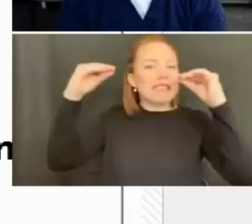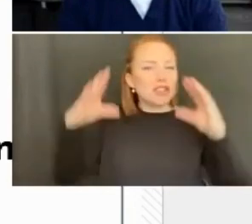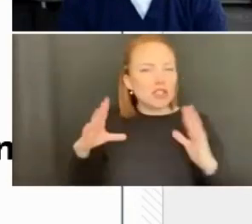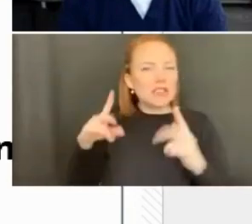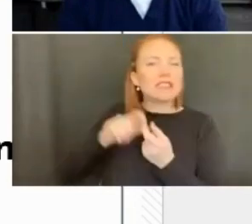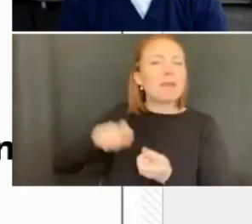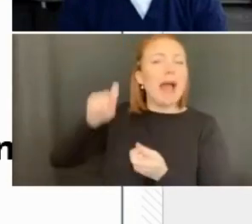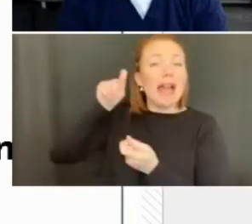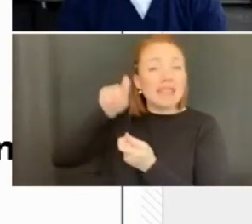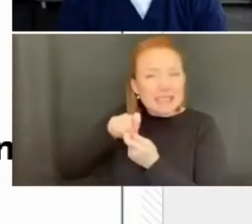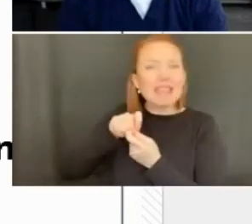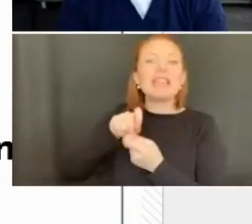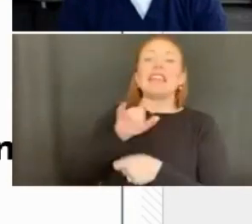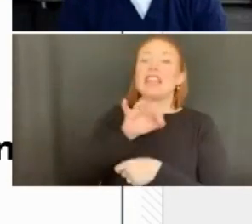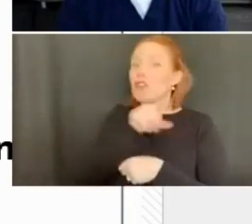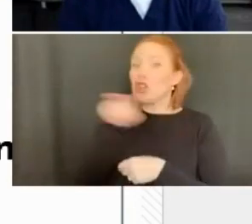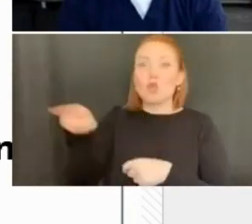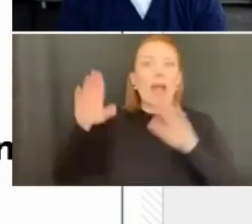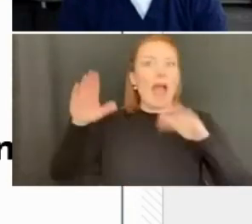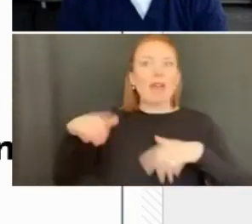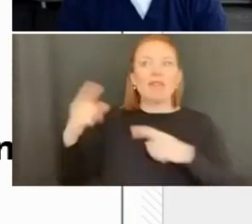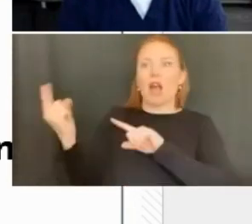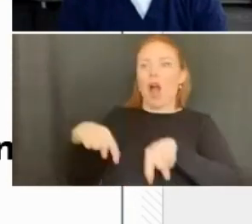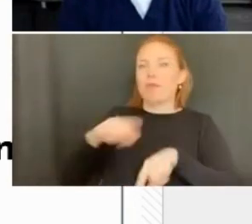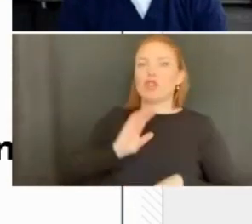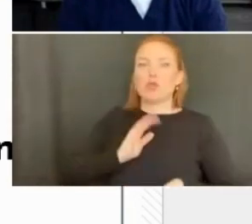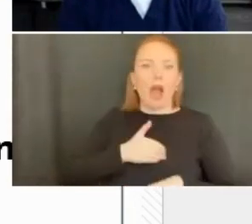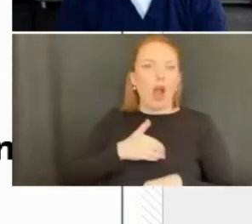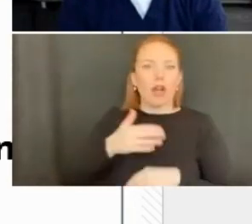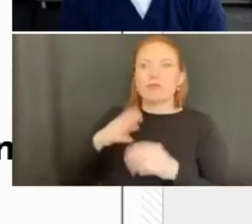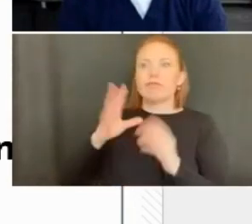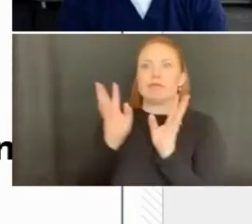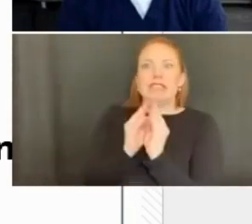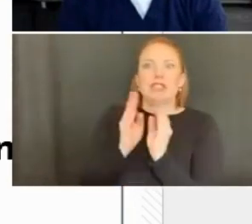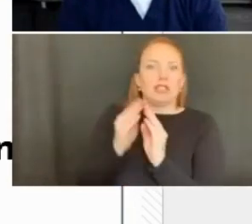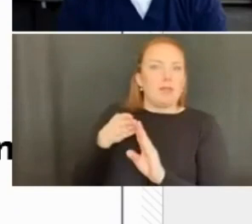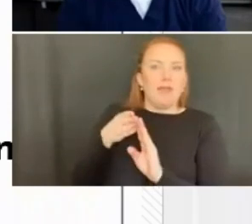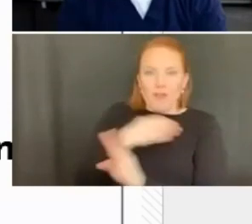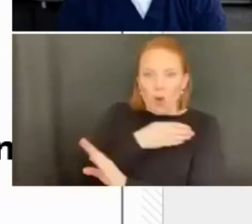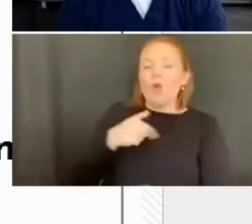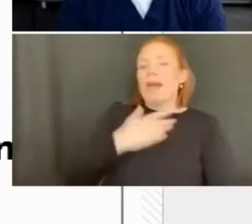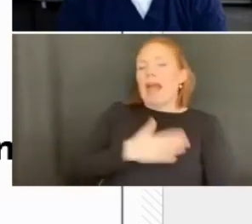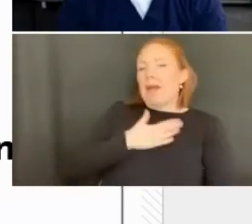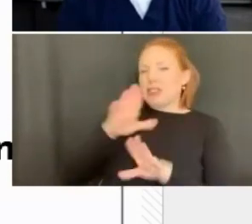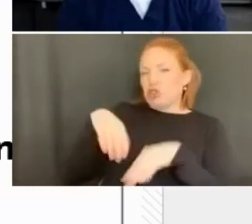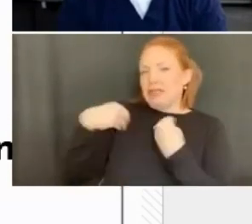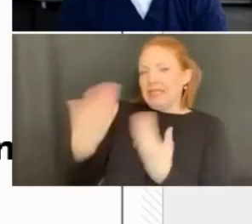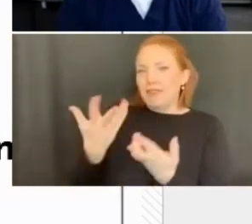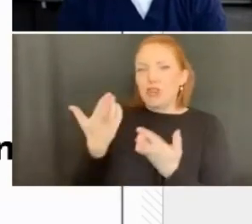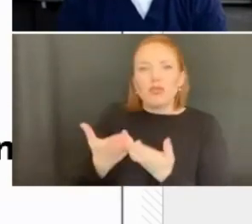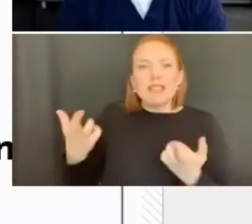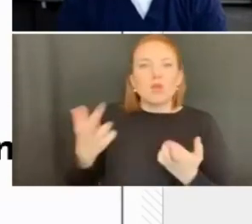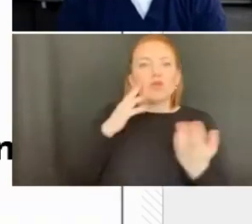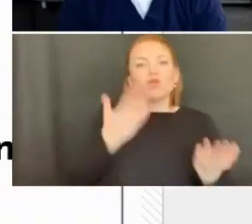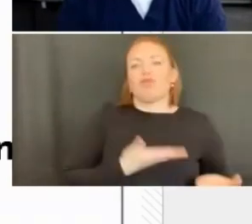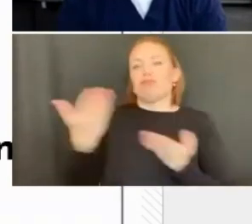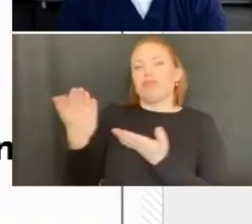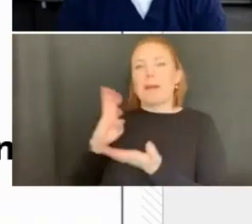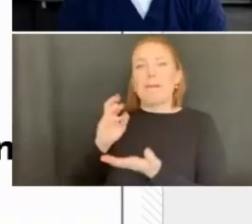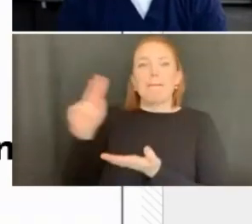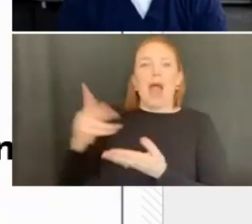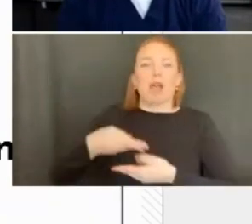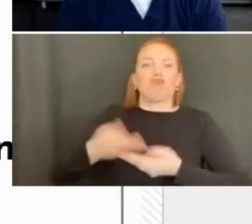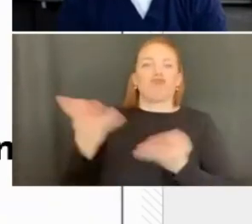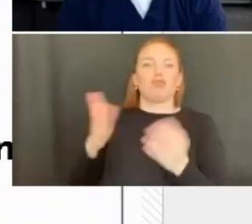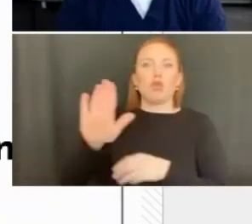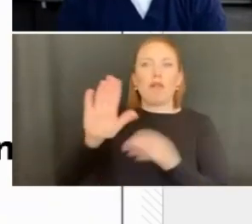especially if you haven't been to our sessions before. And we would love to give you these resources to take back to the classroom. And what we'd